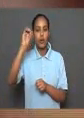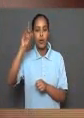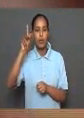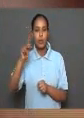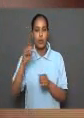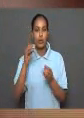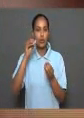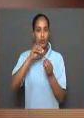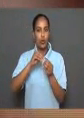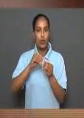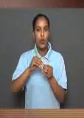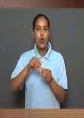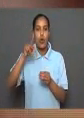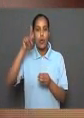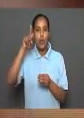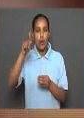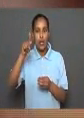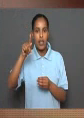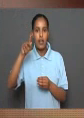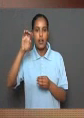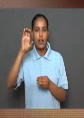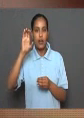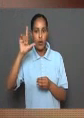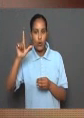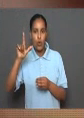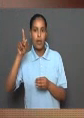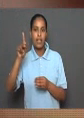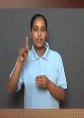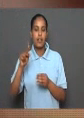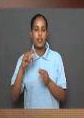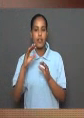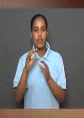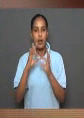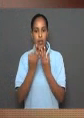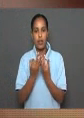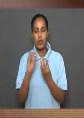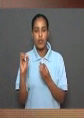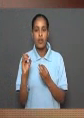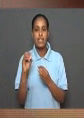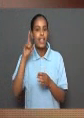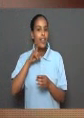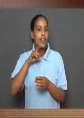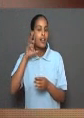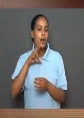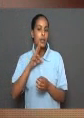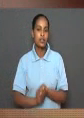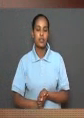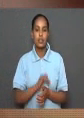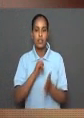Neoprene, also called polychloroprene, is a family of synthetic